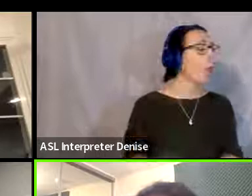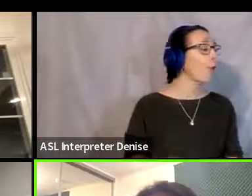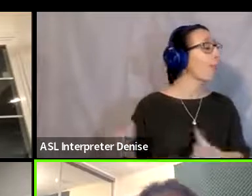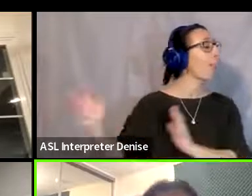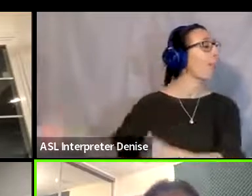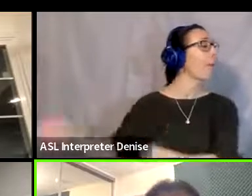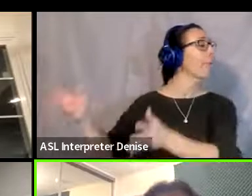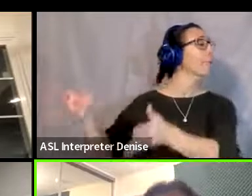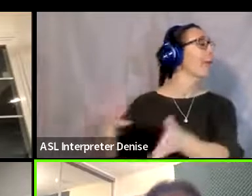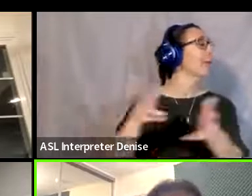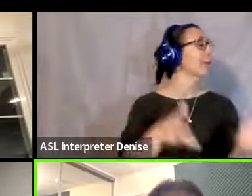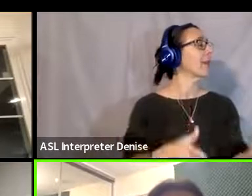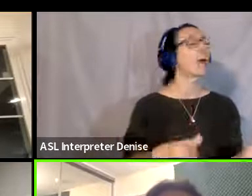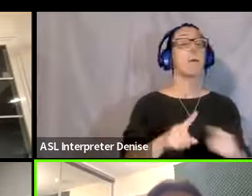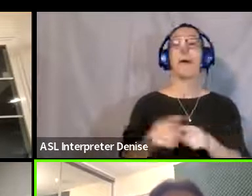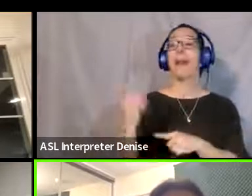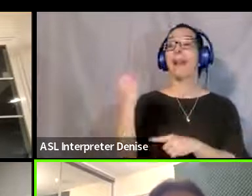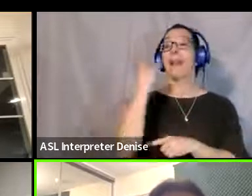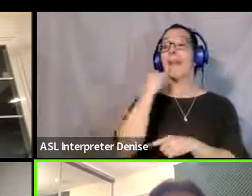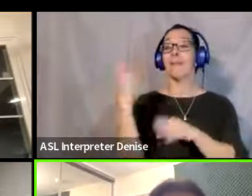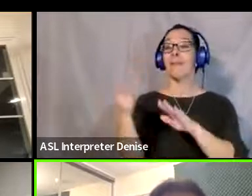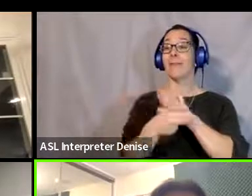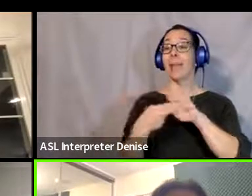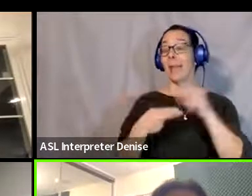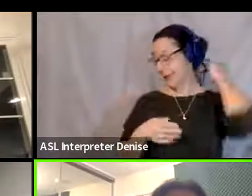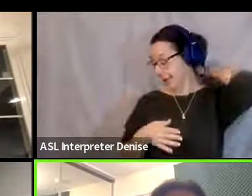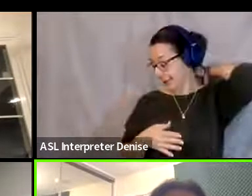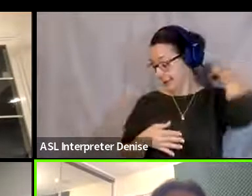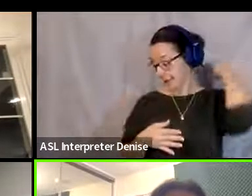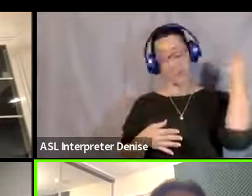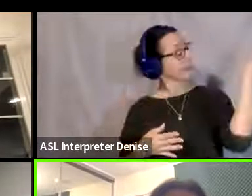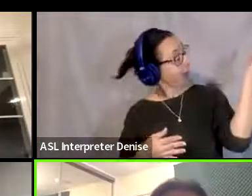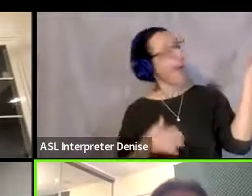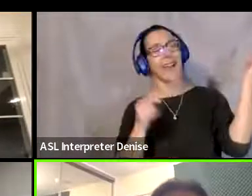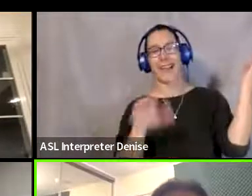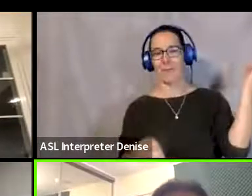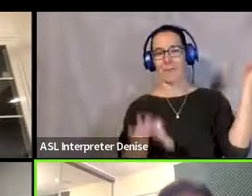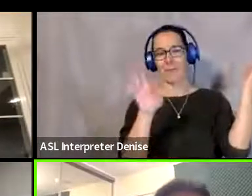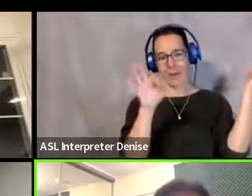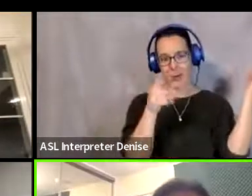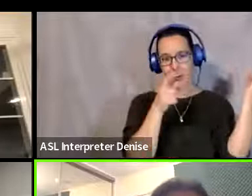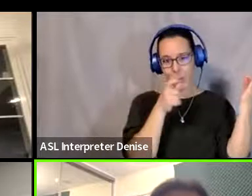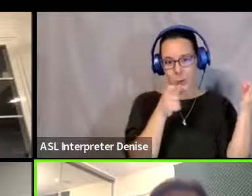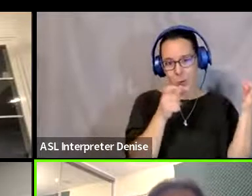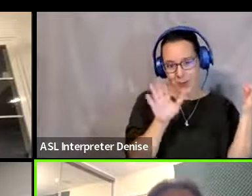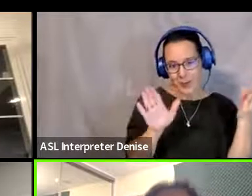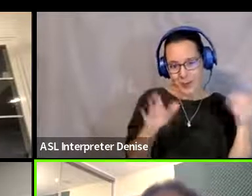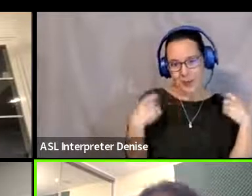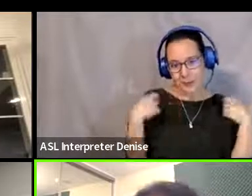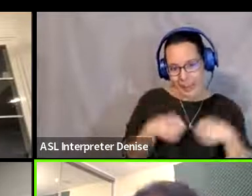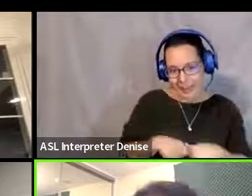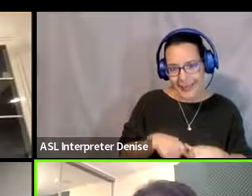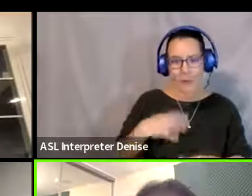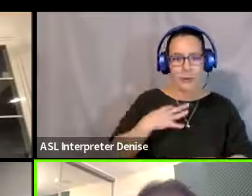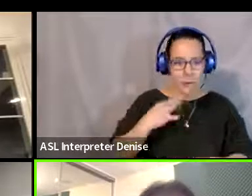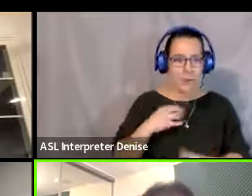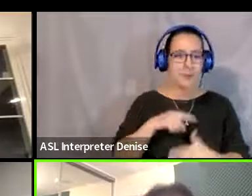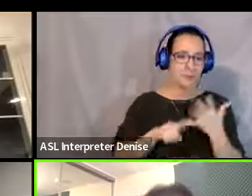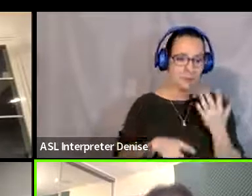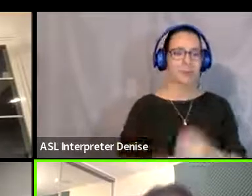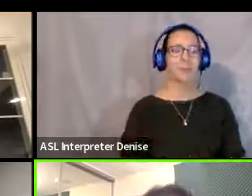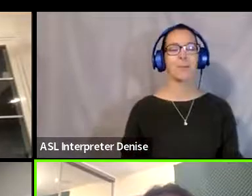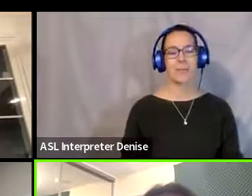very easy to collect them and give it to the teacher and hand over the student if the names are on the products. Thank you so